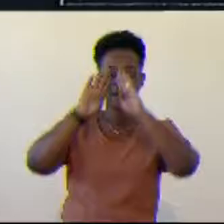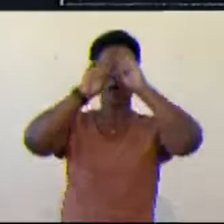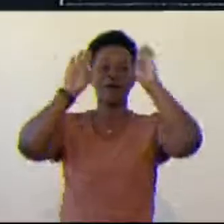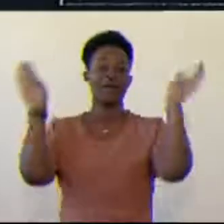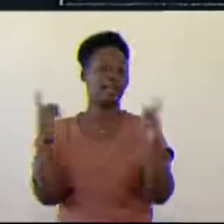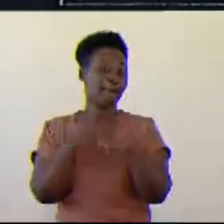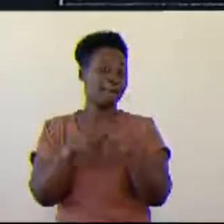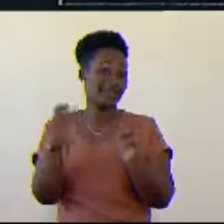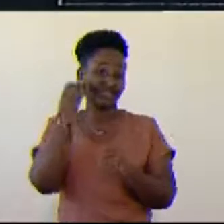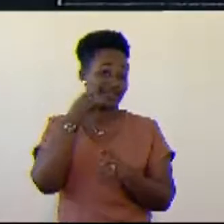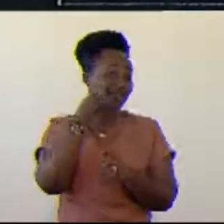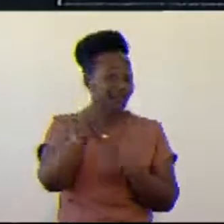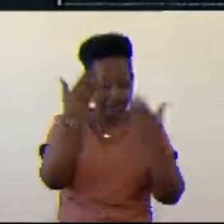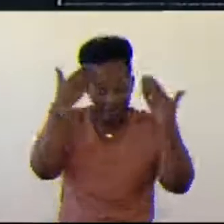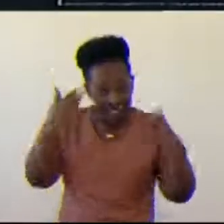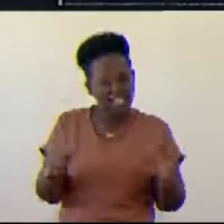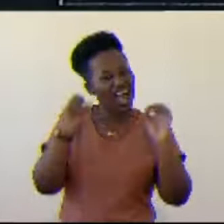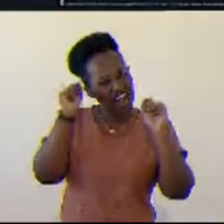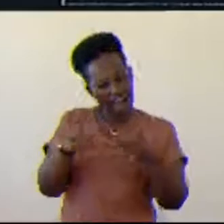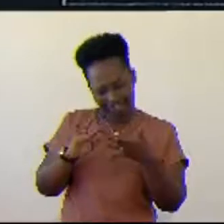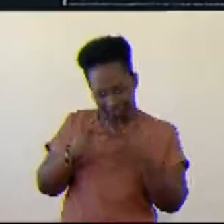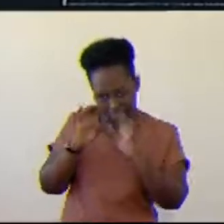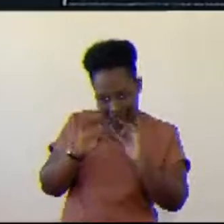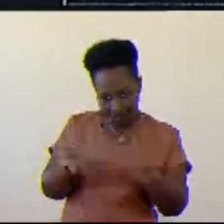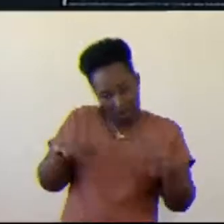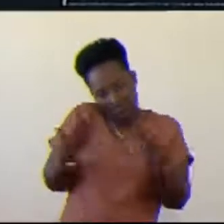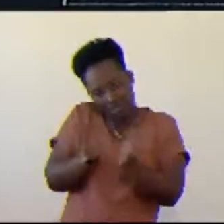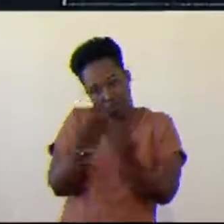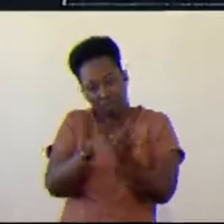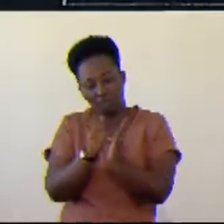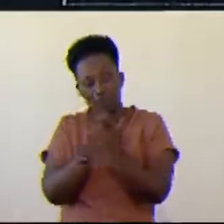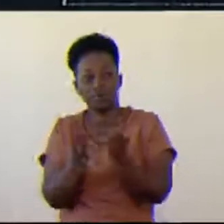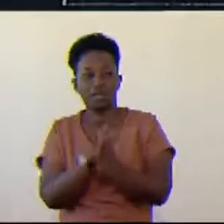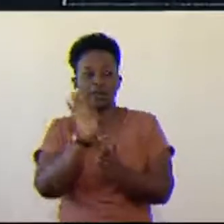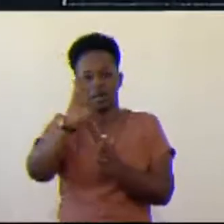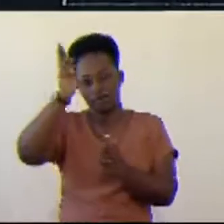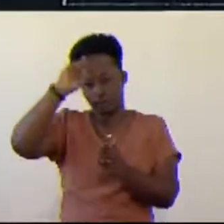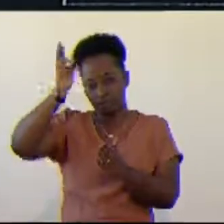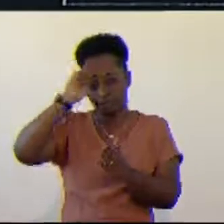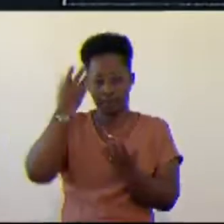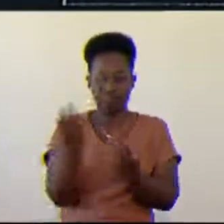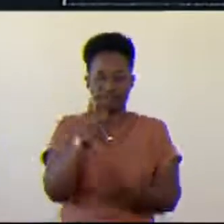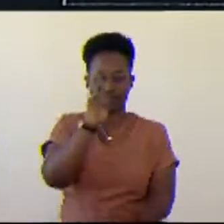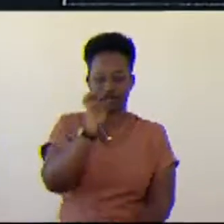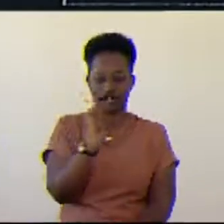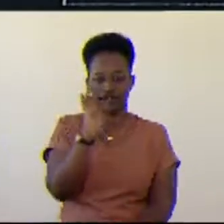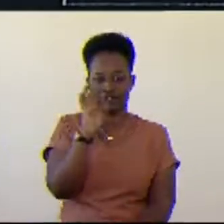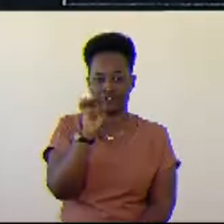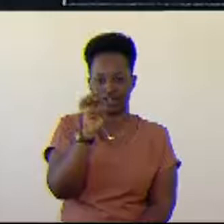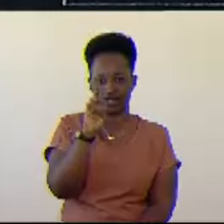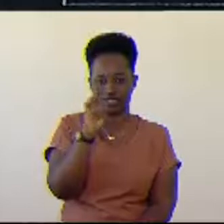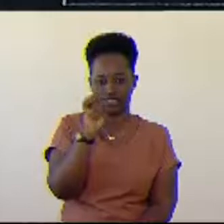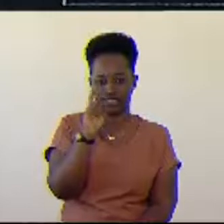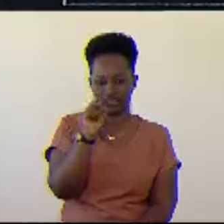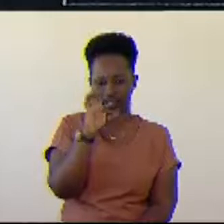don't, you can go to the internet and then, or your textbook, remember our reference is on the board as well. You can go to the